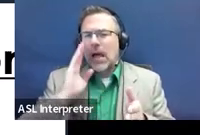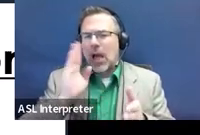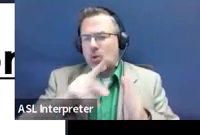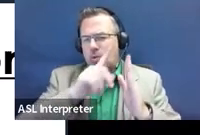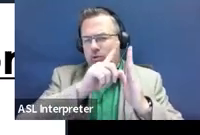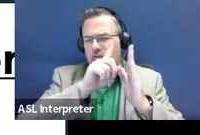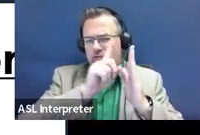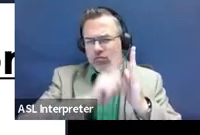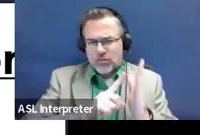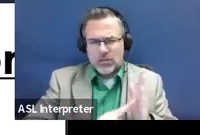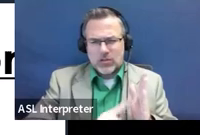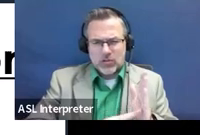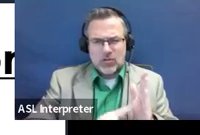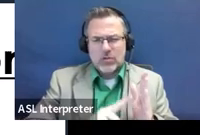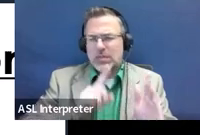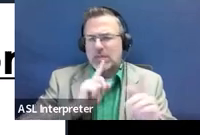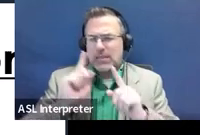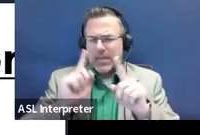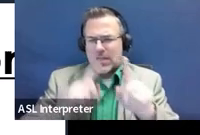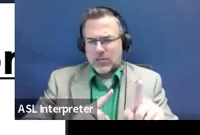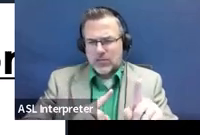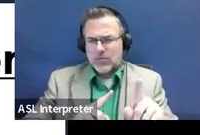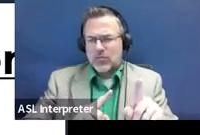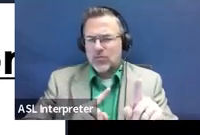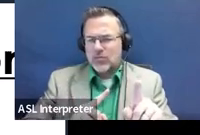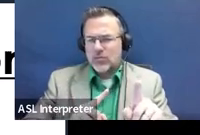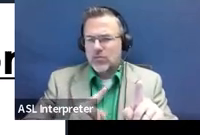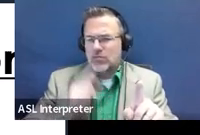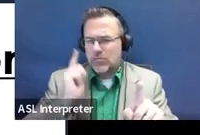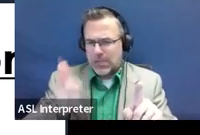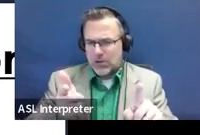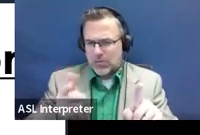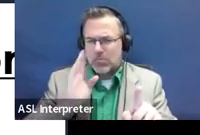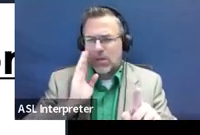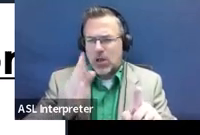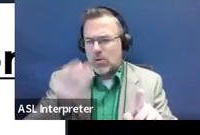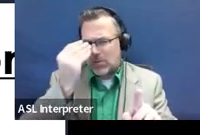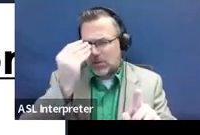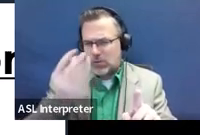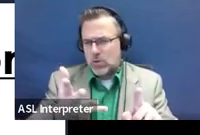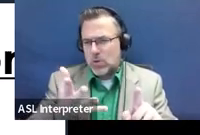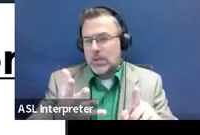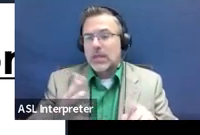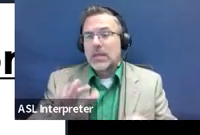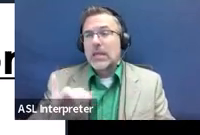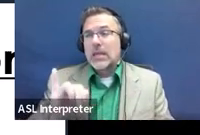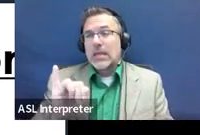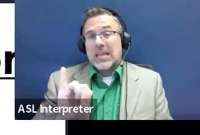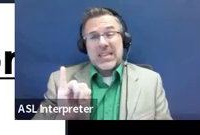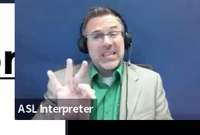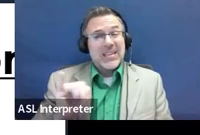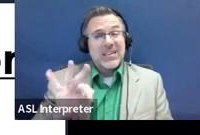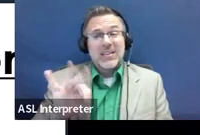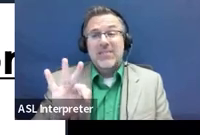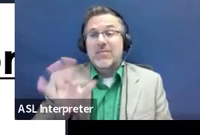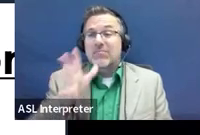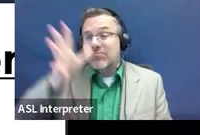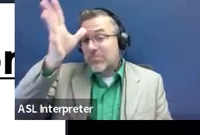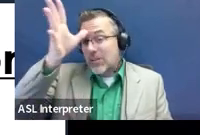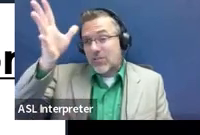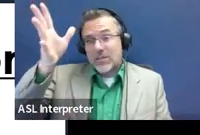solid answer on that. But I'm thinking that if the parent cannot attend,